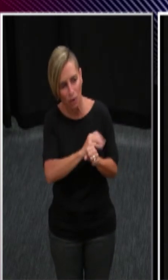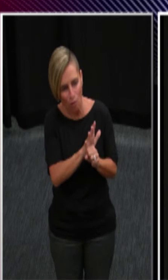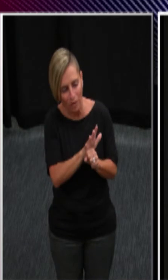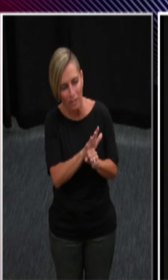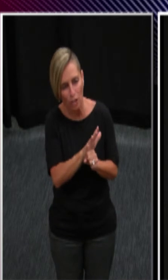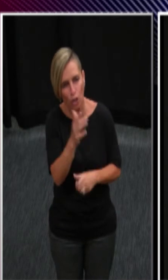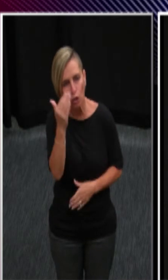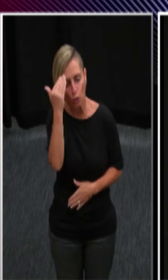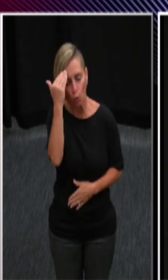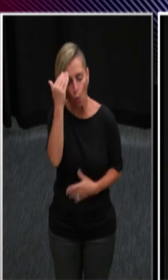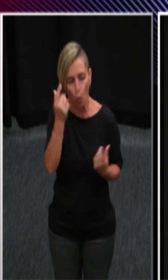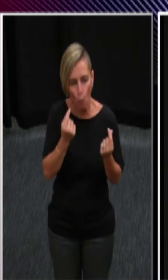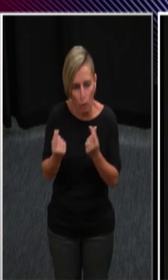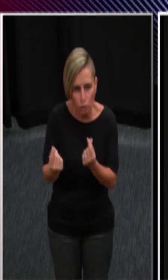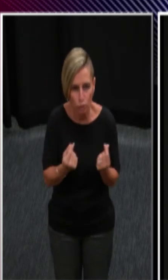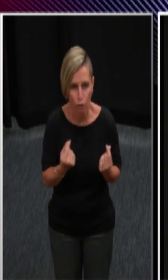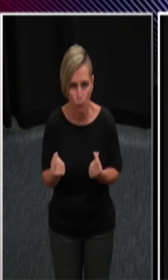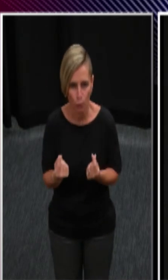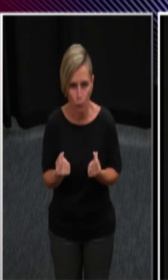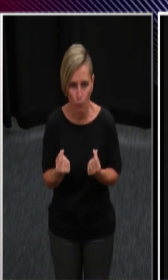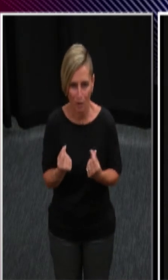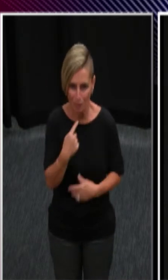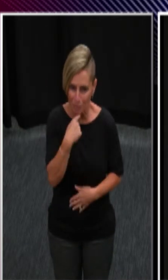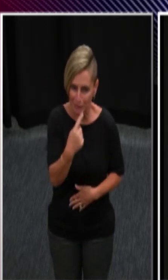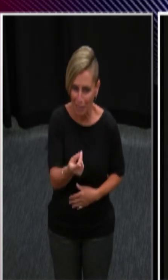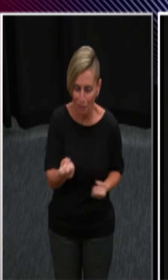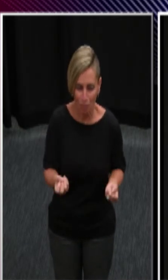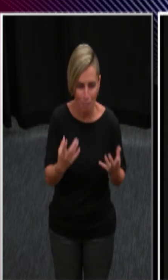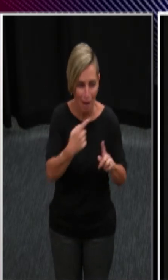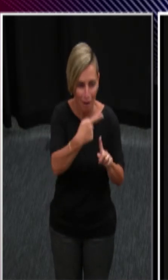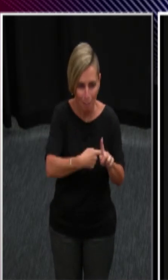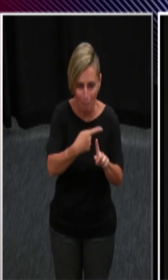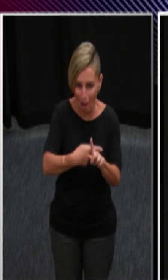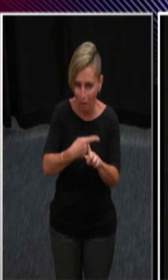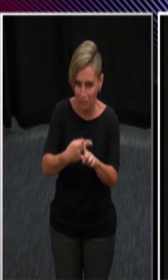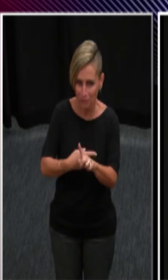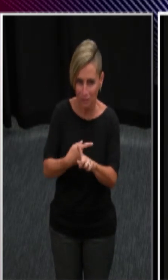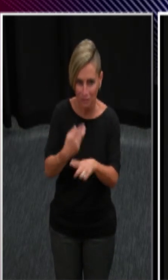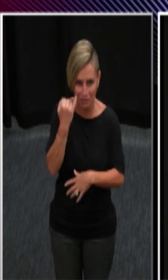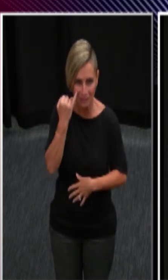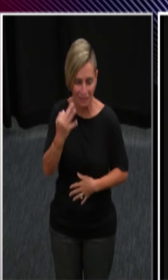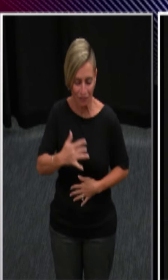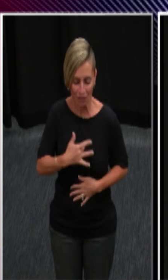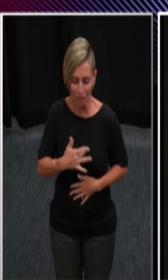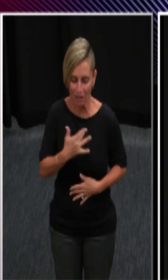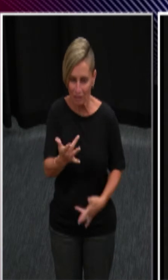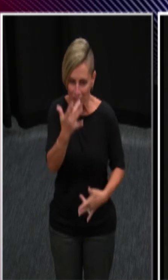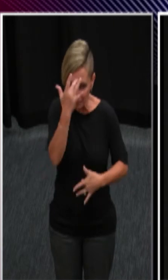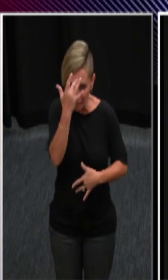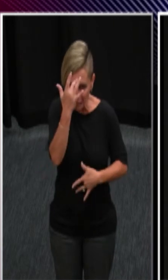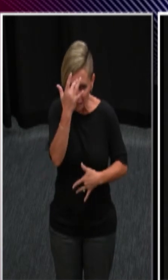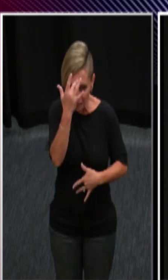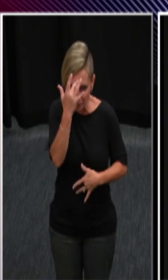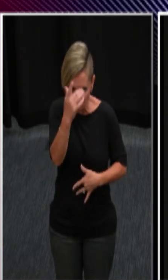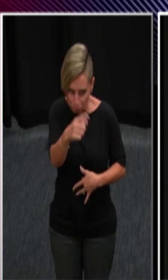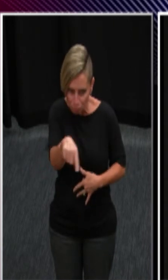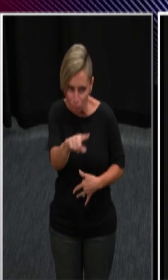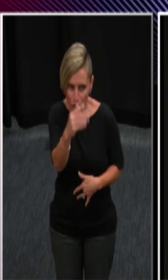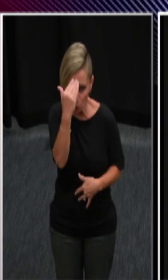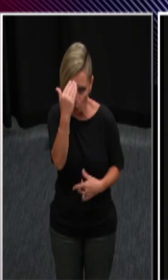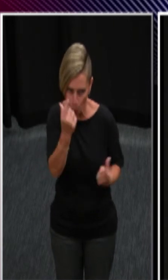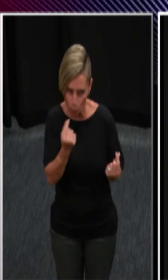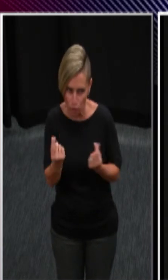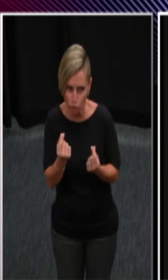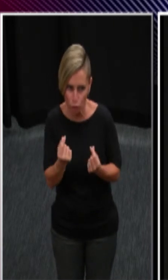for months, literally months and months and months, hasn't changed. If you feel sick, you know what to do.